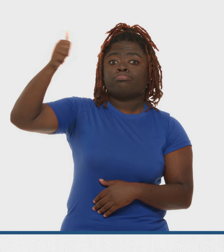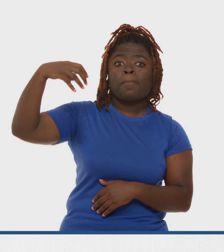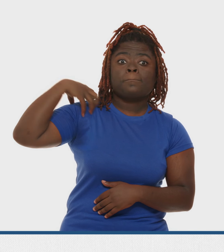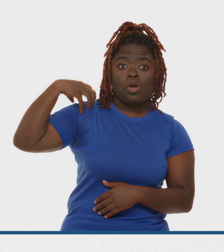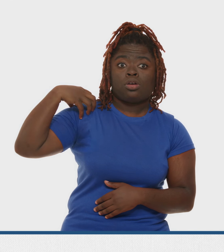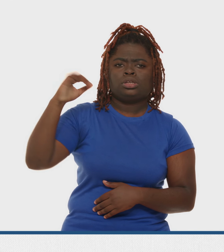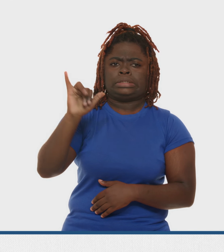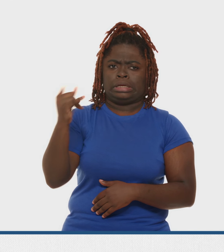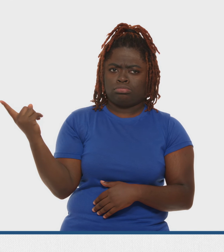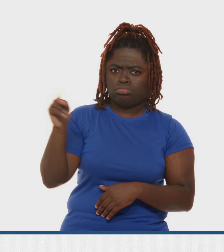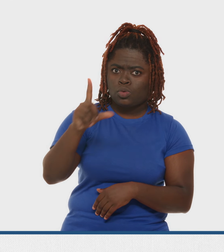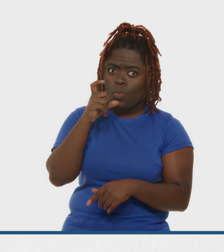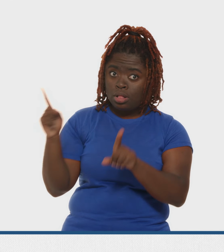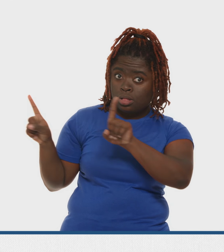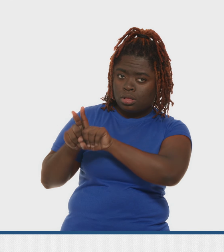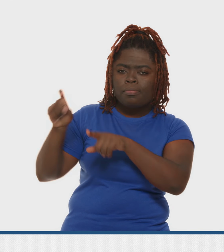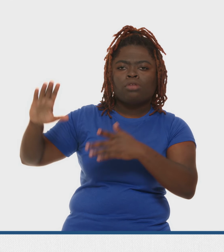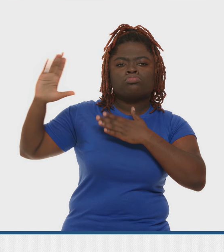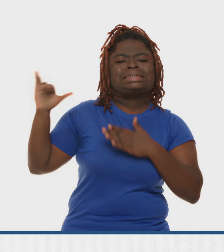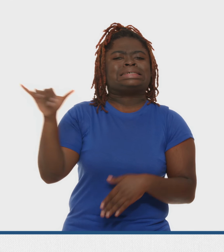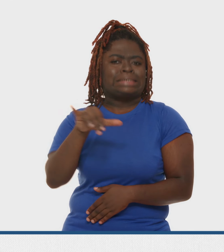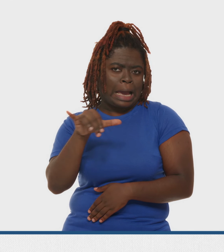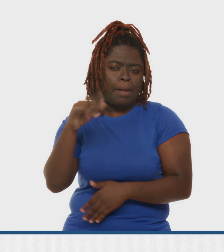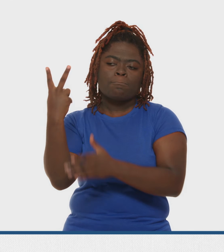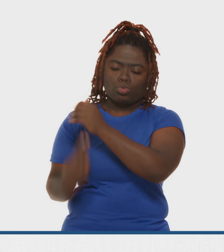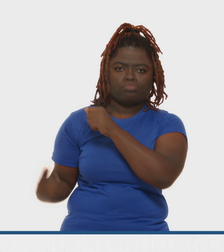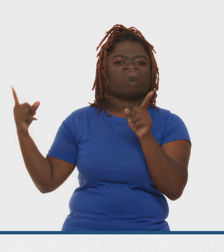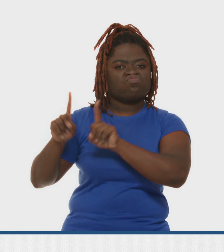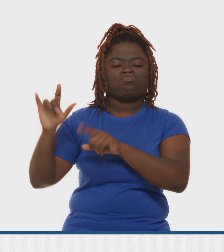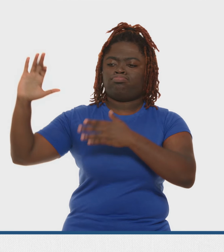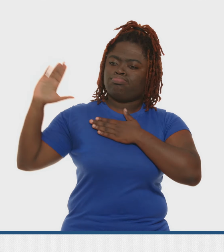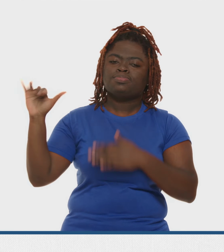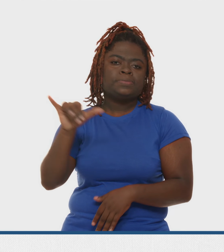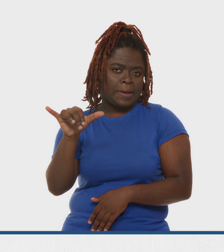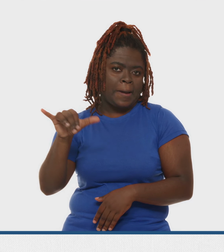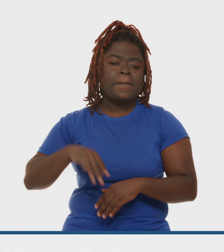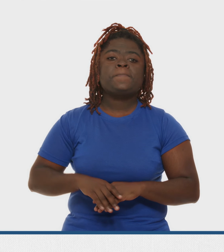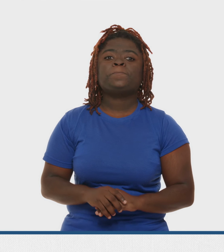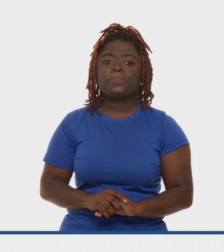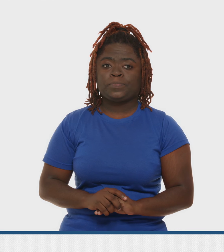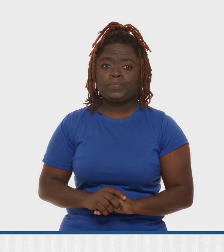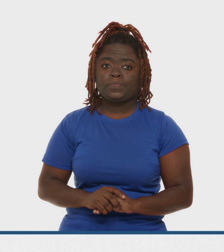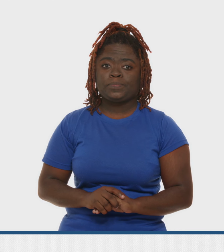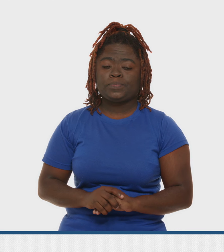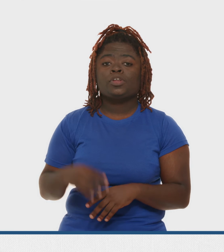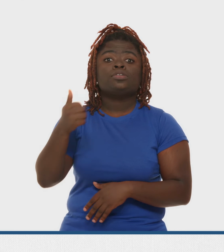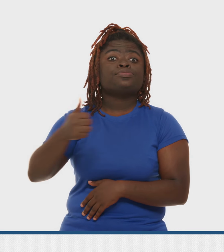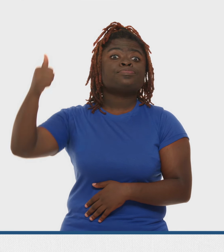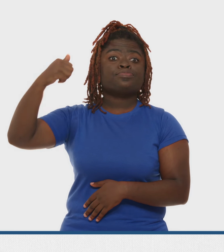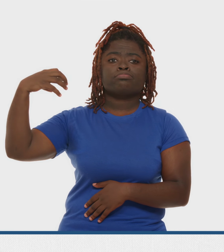The assistant is also required to take an oath promising to ensure the intent and secrecy of the elector with a disability's